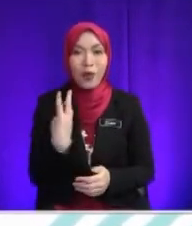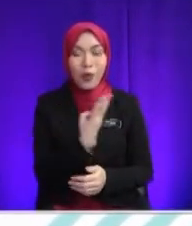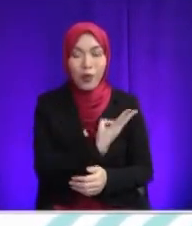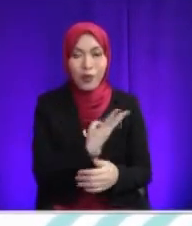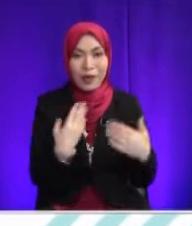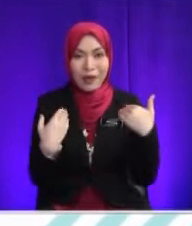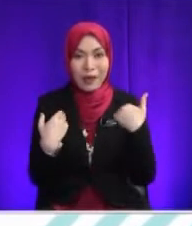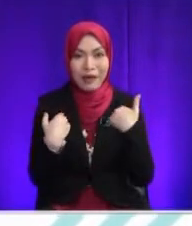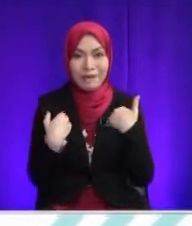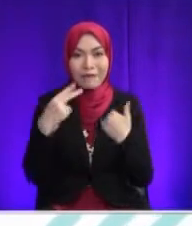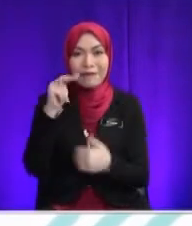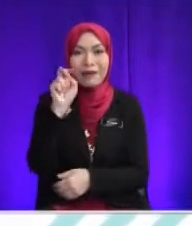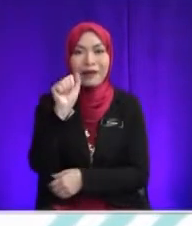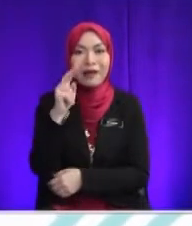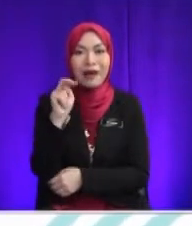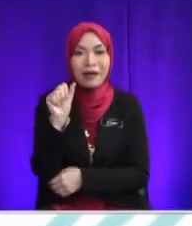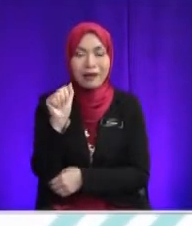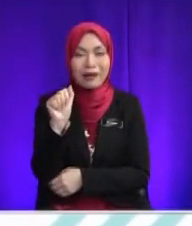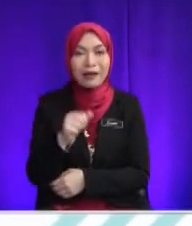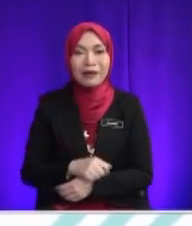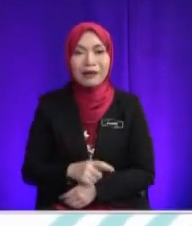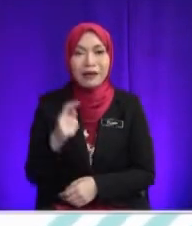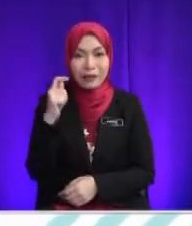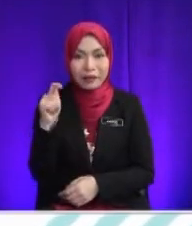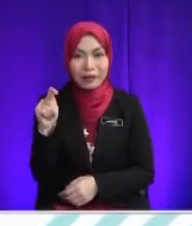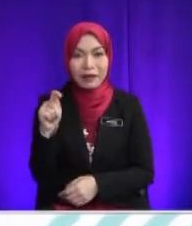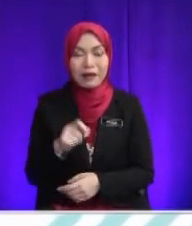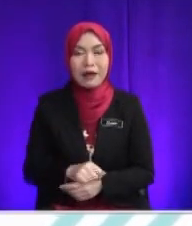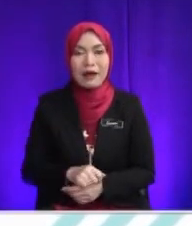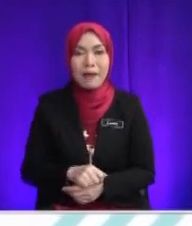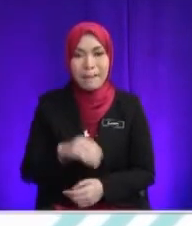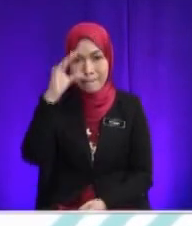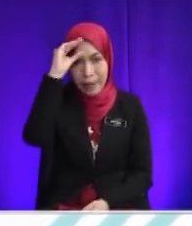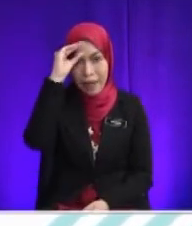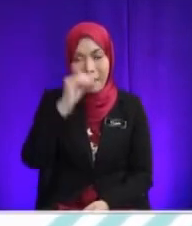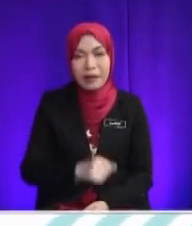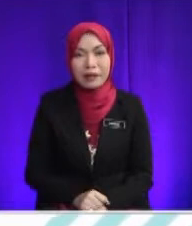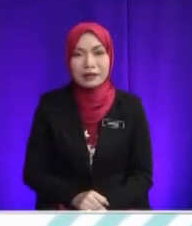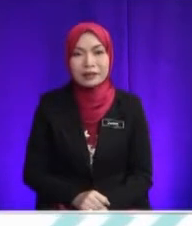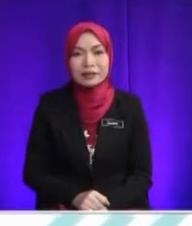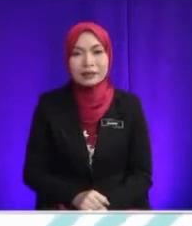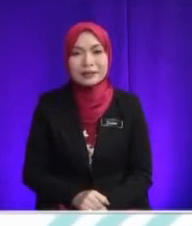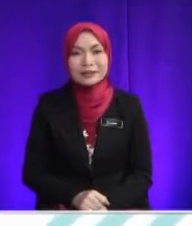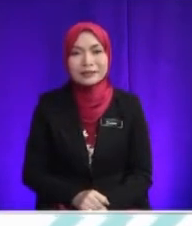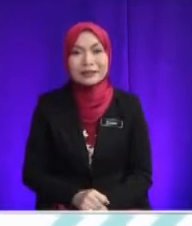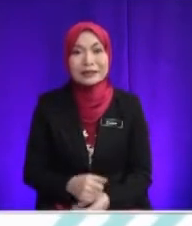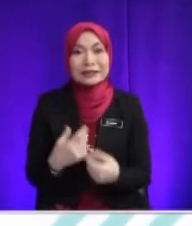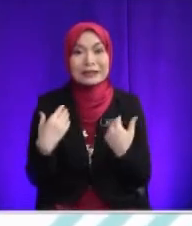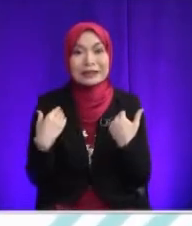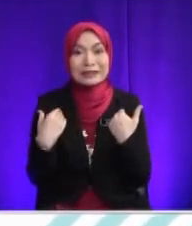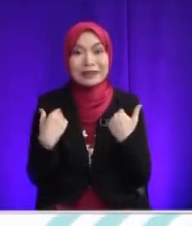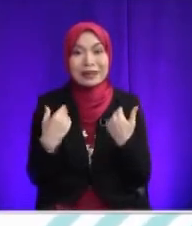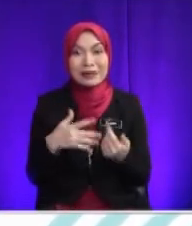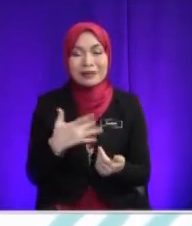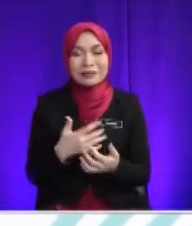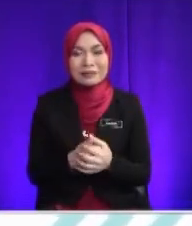Nana. Alright, Nana. The man is or is it not certain that the criminal has been arrested? So let's listen to the audio